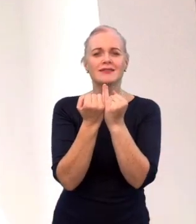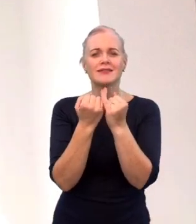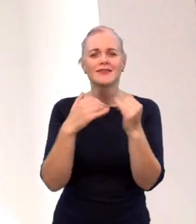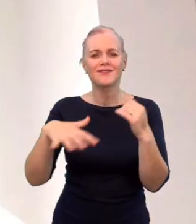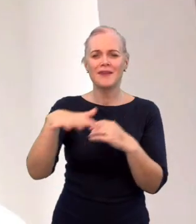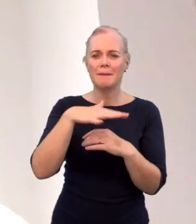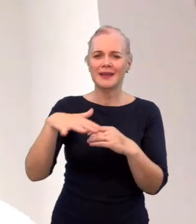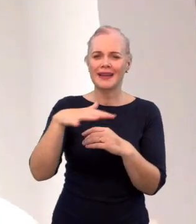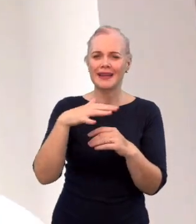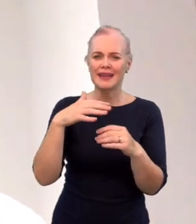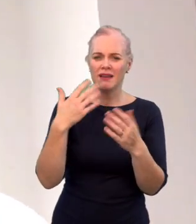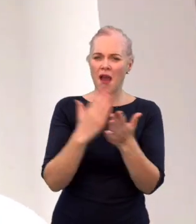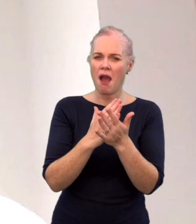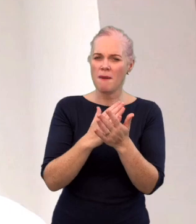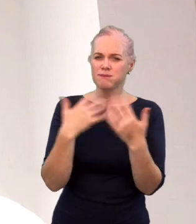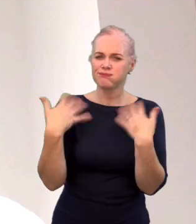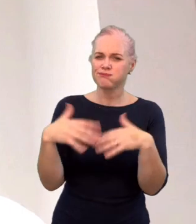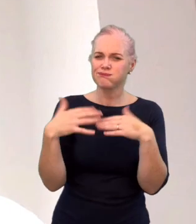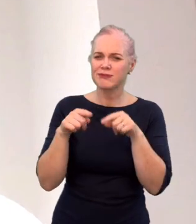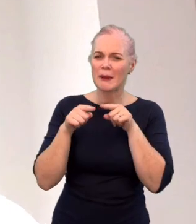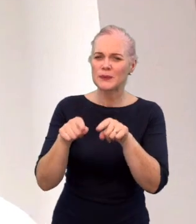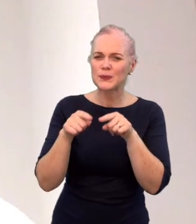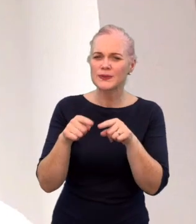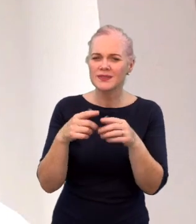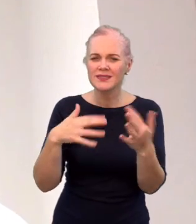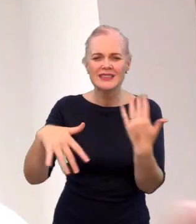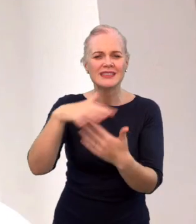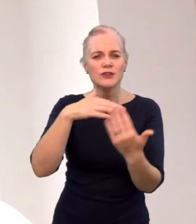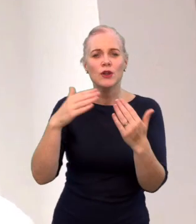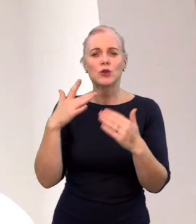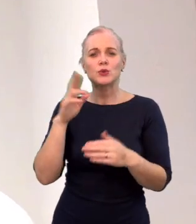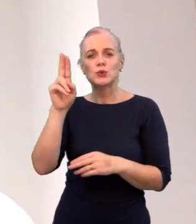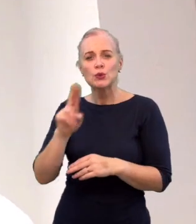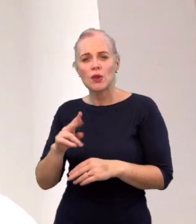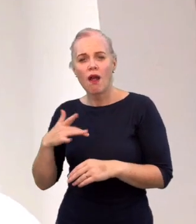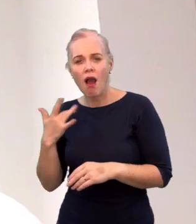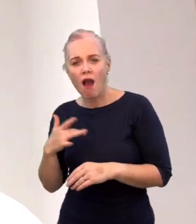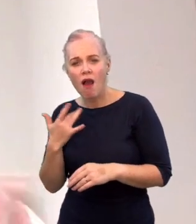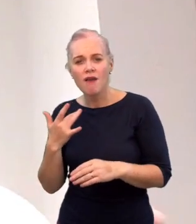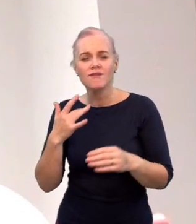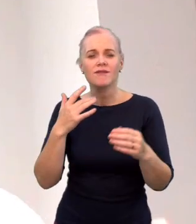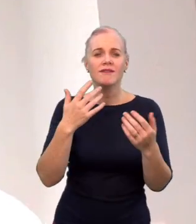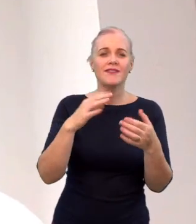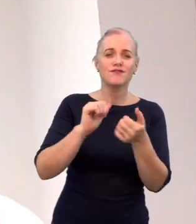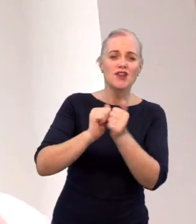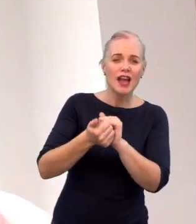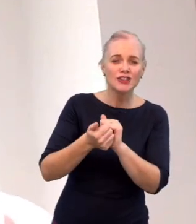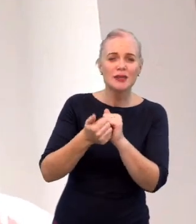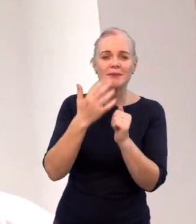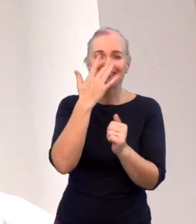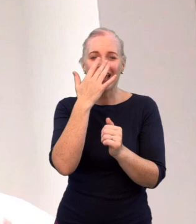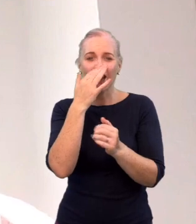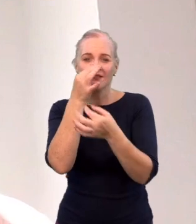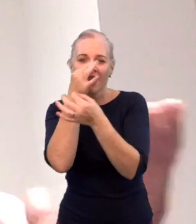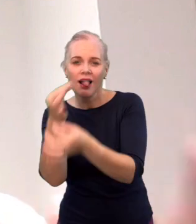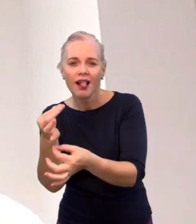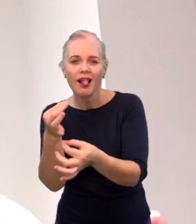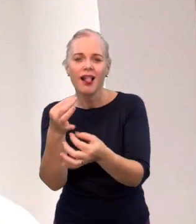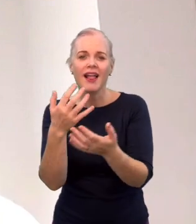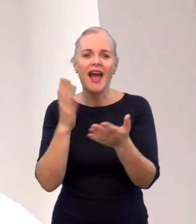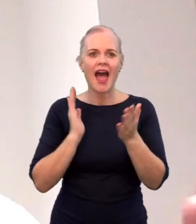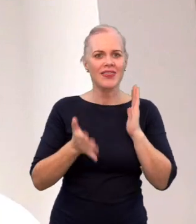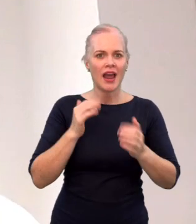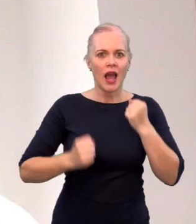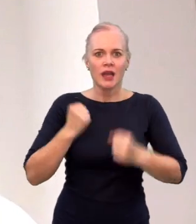a challenging and at times abusive family life at home and her school life, which is full of friendships and teen crushes and this